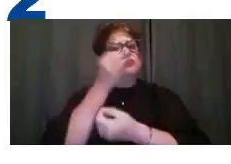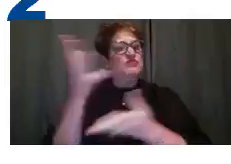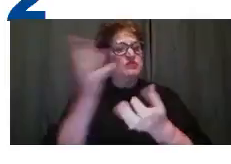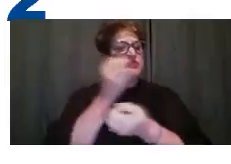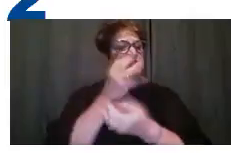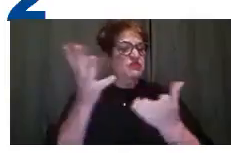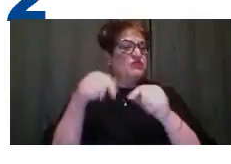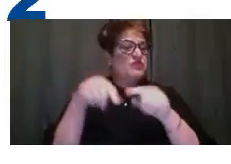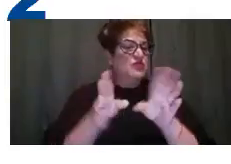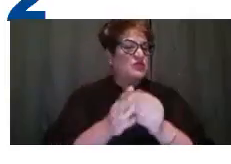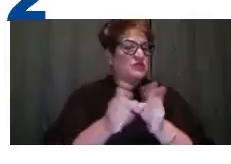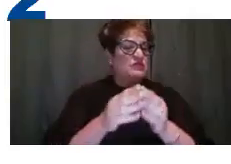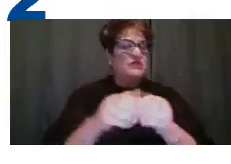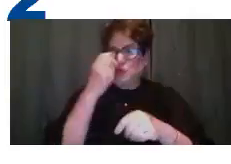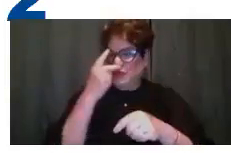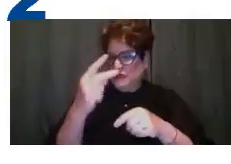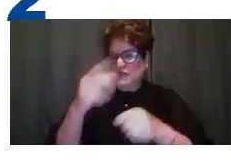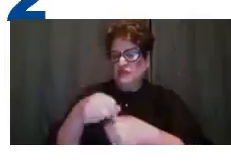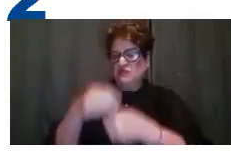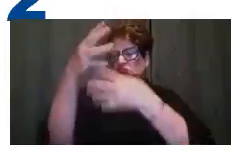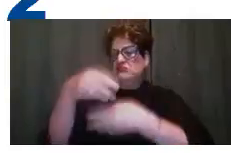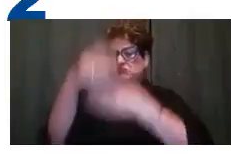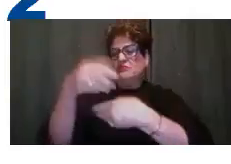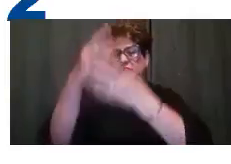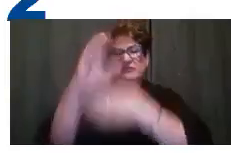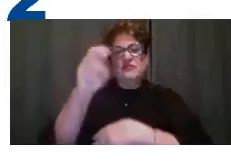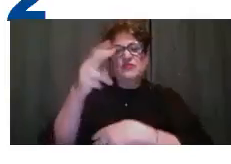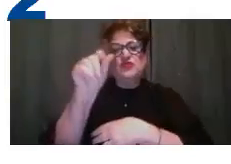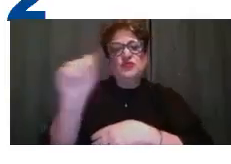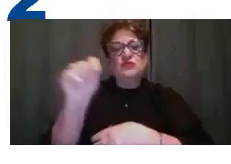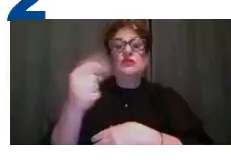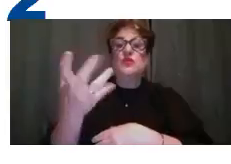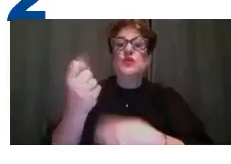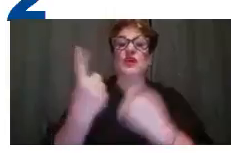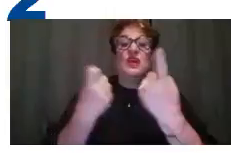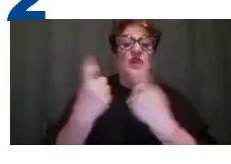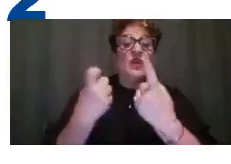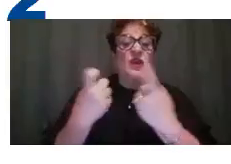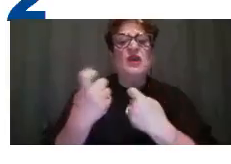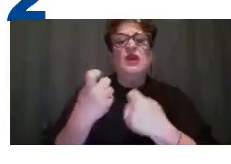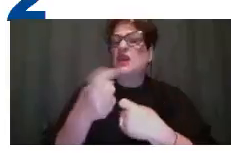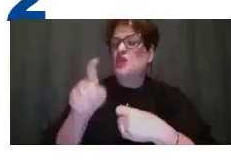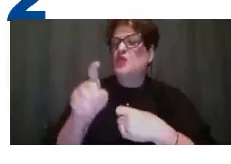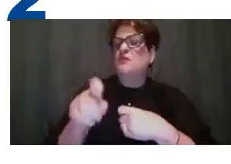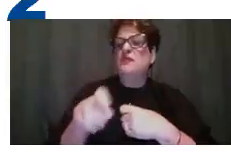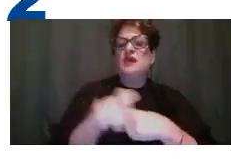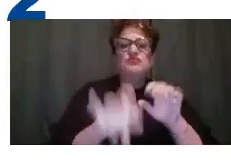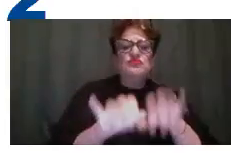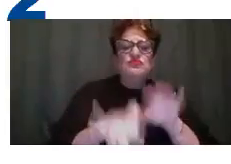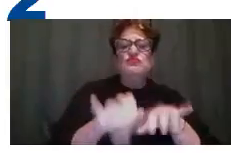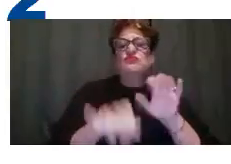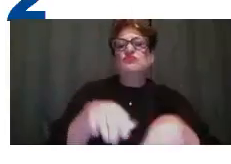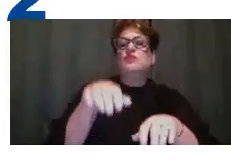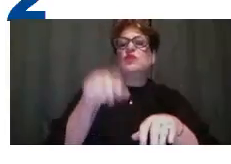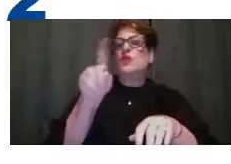webinar. If you would like to ask questions or provide a comment, please use the Q&A feature at the bottom of your